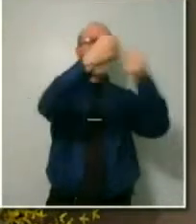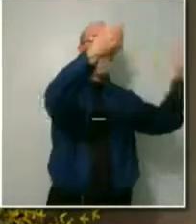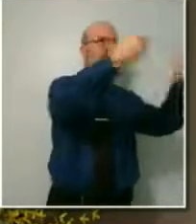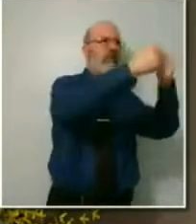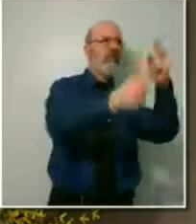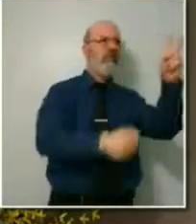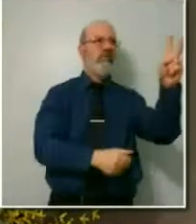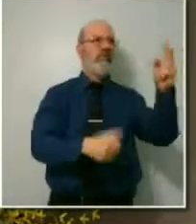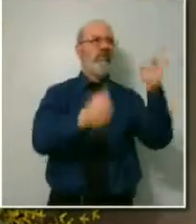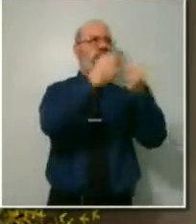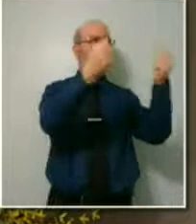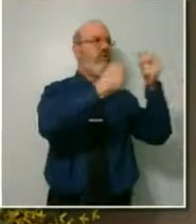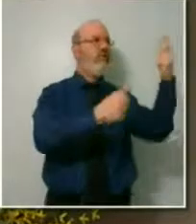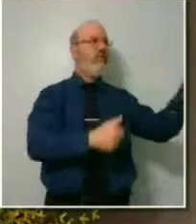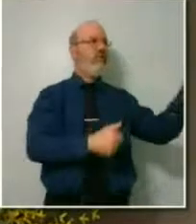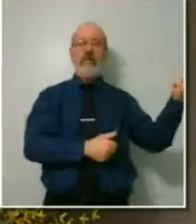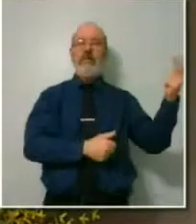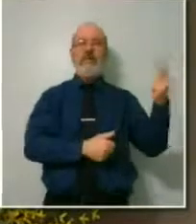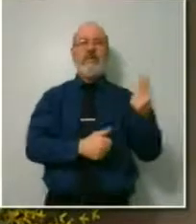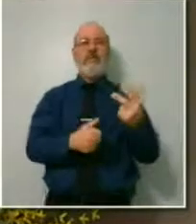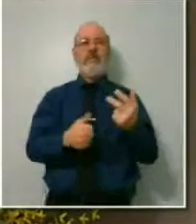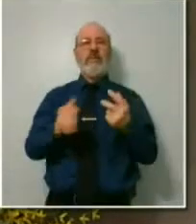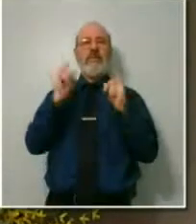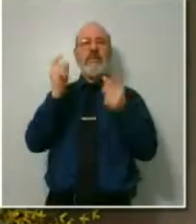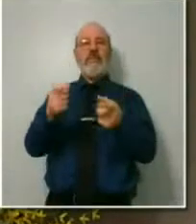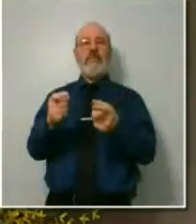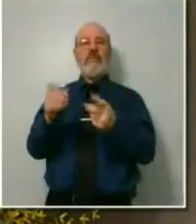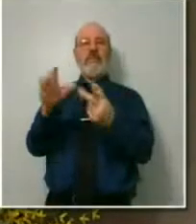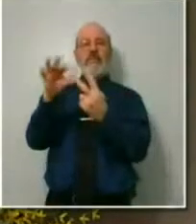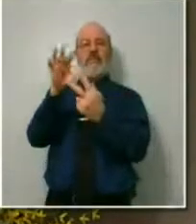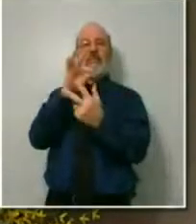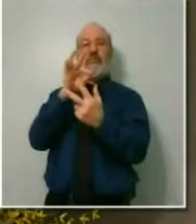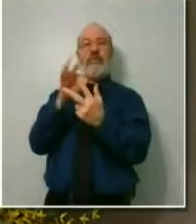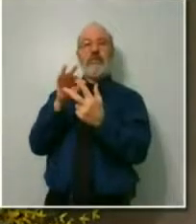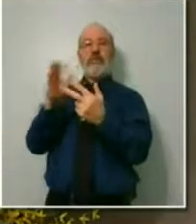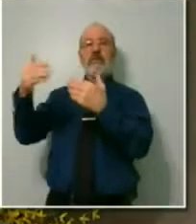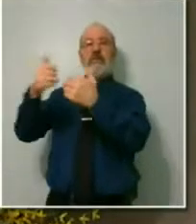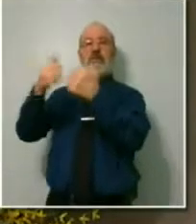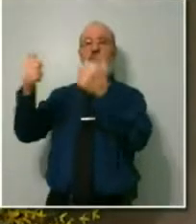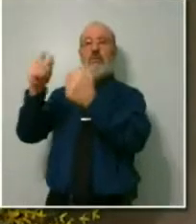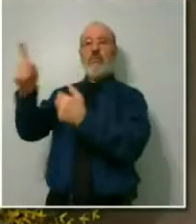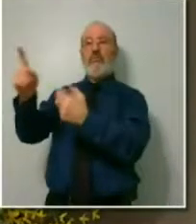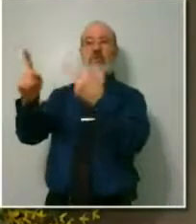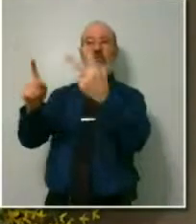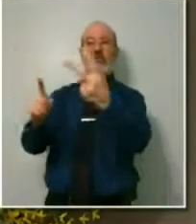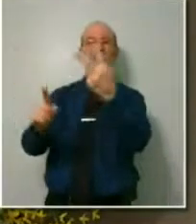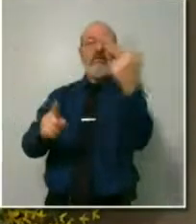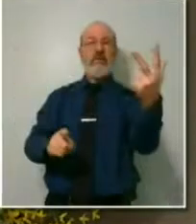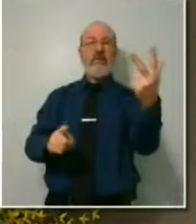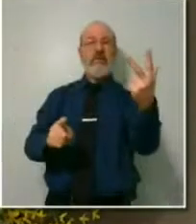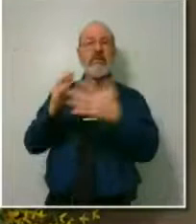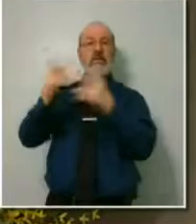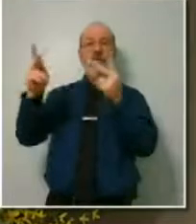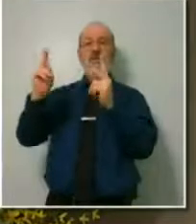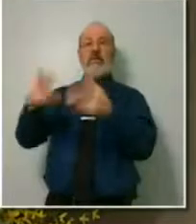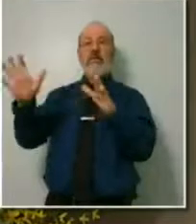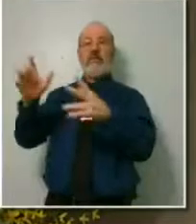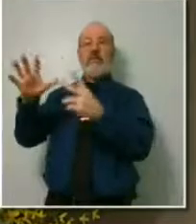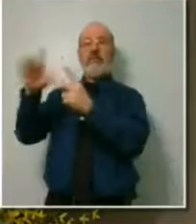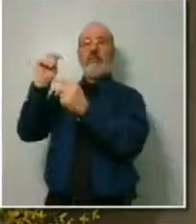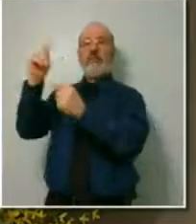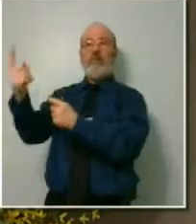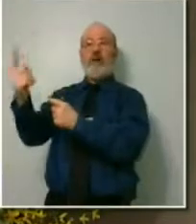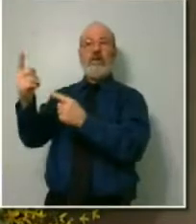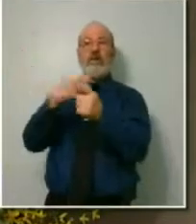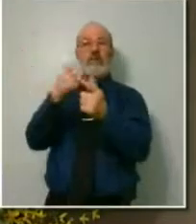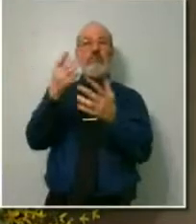three. And he gives you the choice of curtain one, two, or three. If somebody's already chosen curtain number one, then you may have a choice between